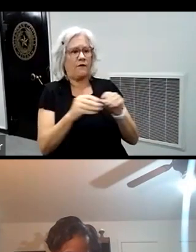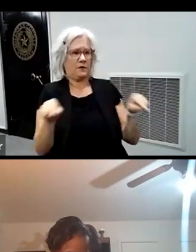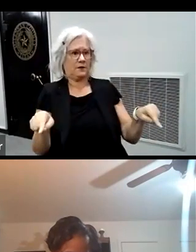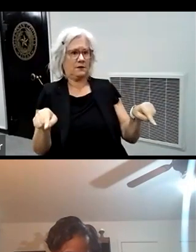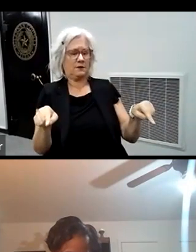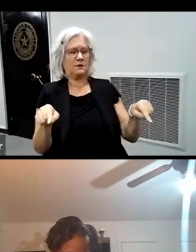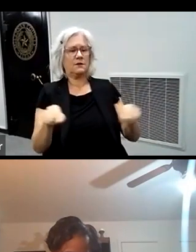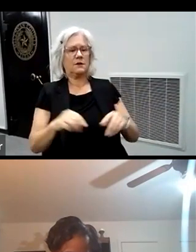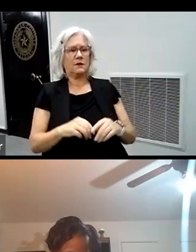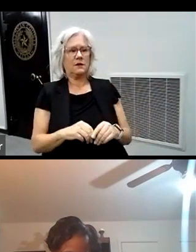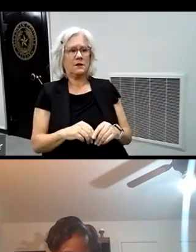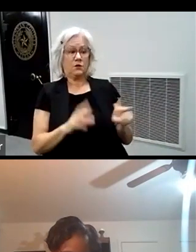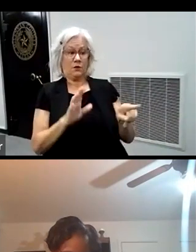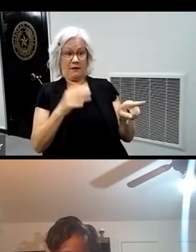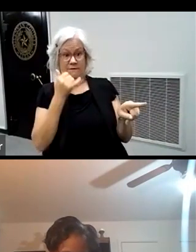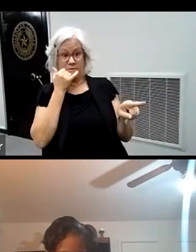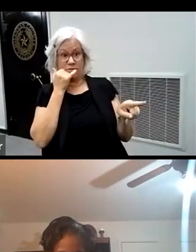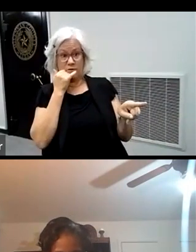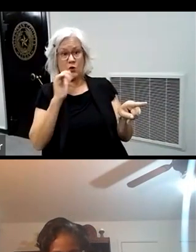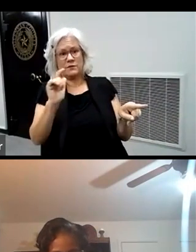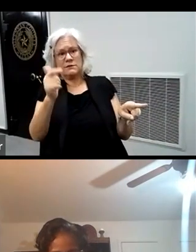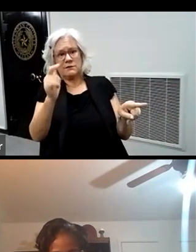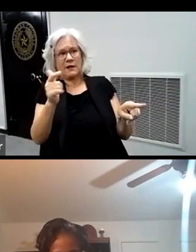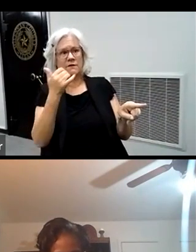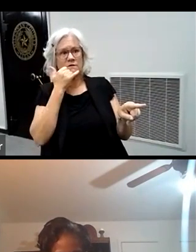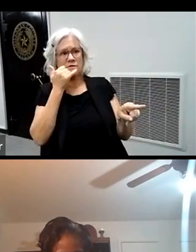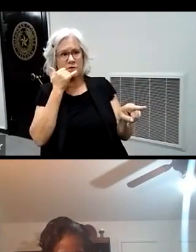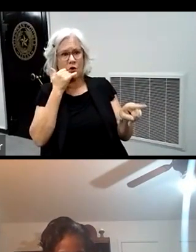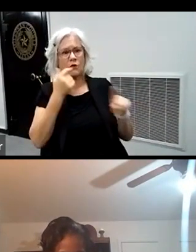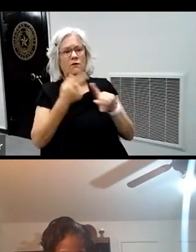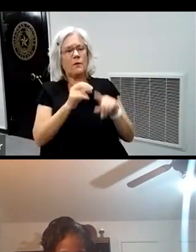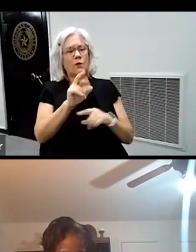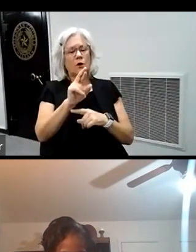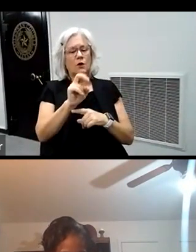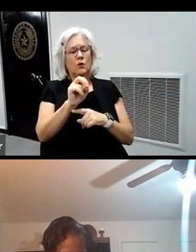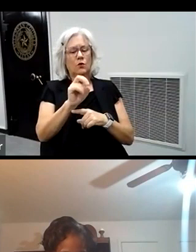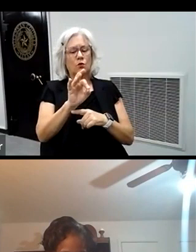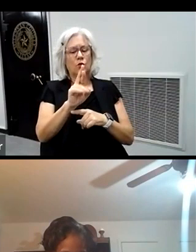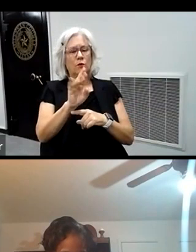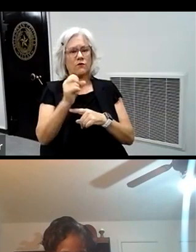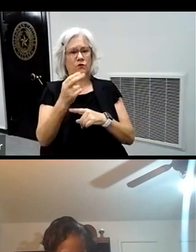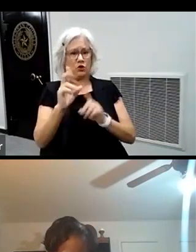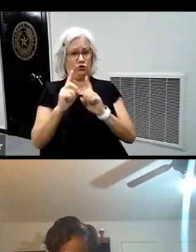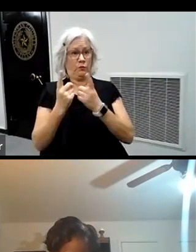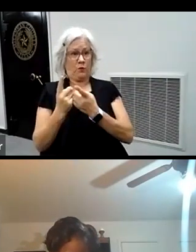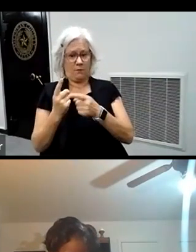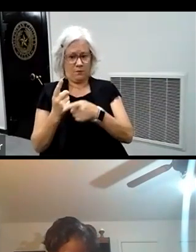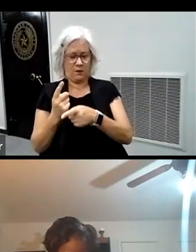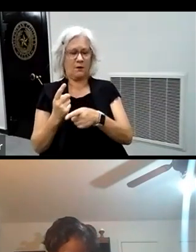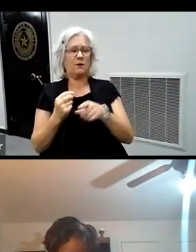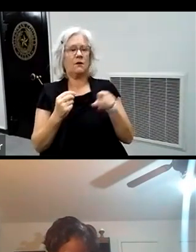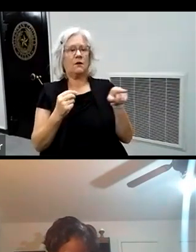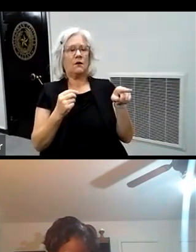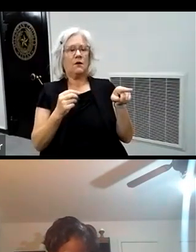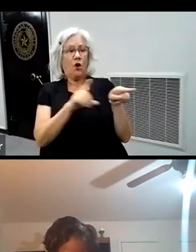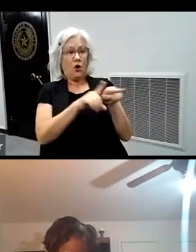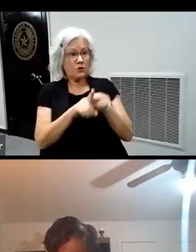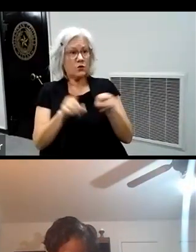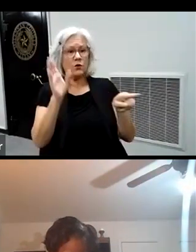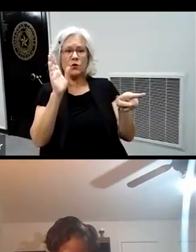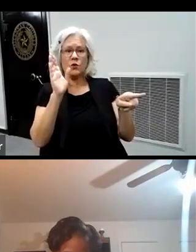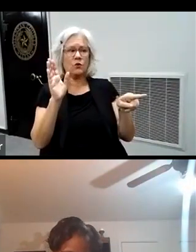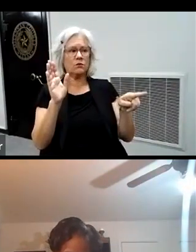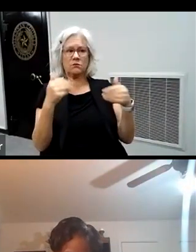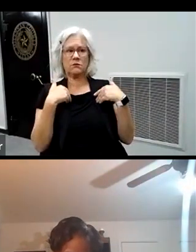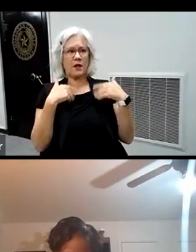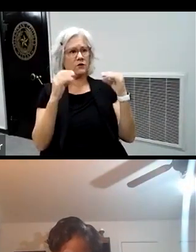on-hand delivery from the phone refresh department. Licensing is also available. There will be no